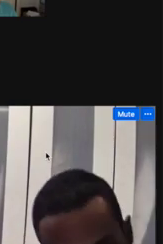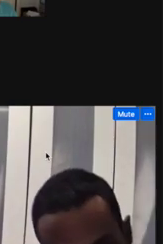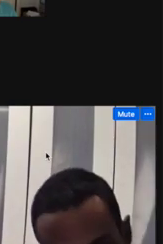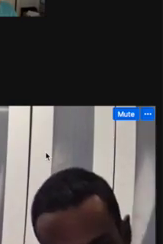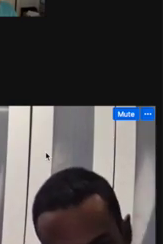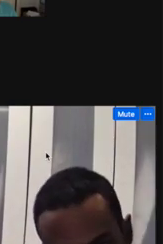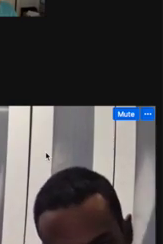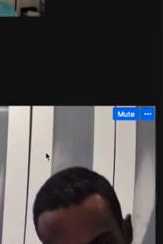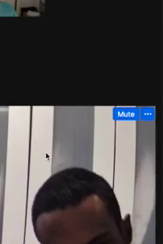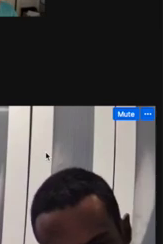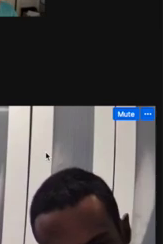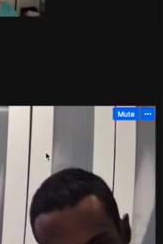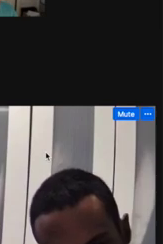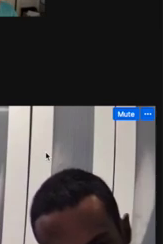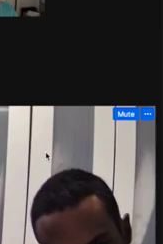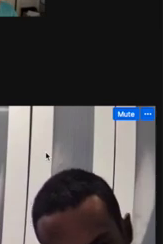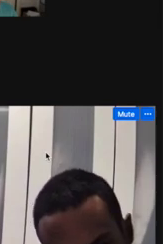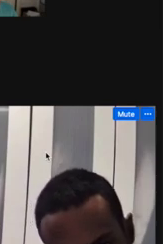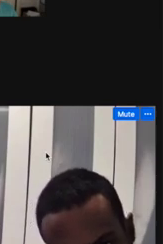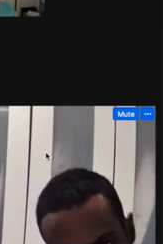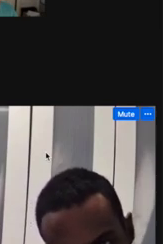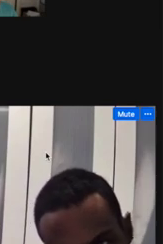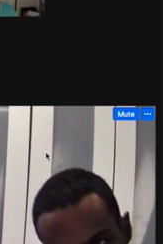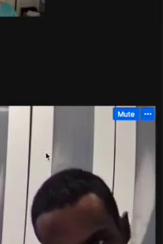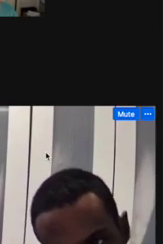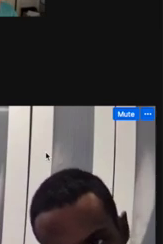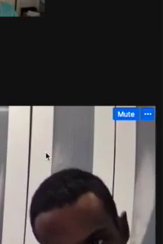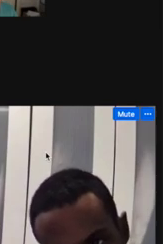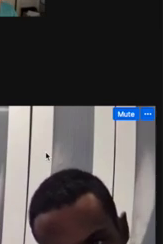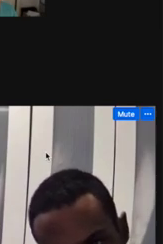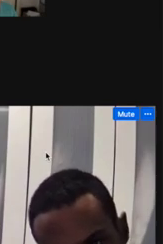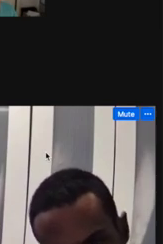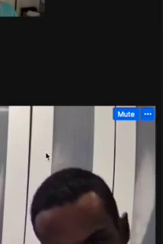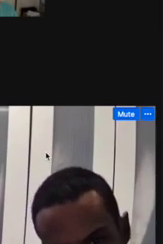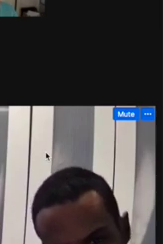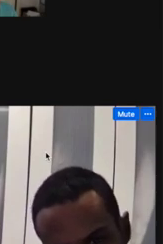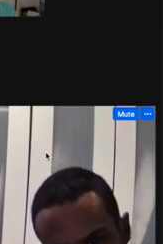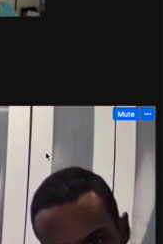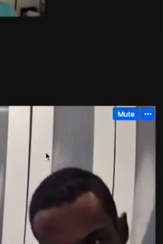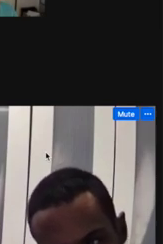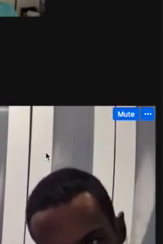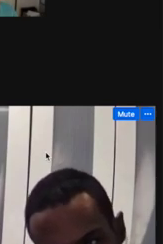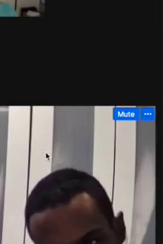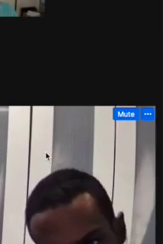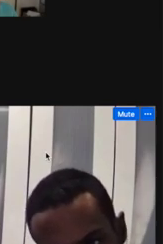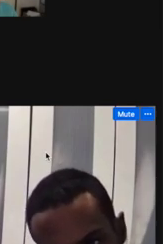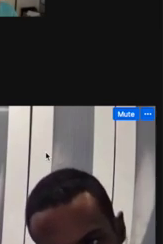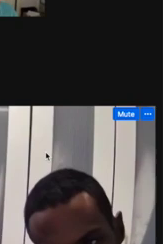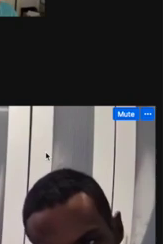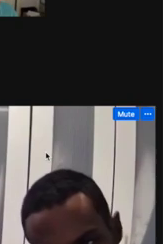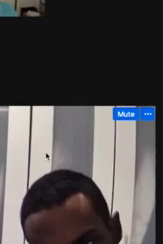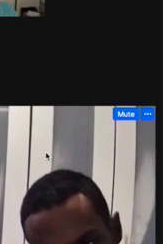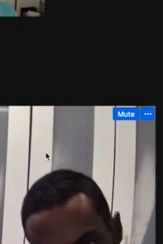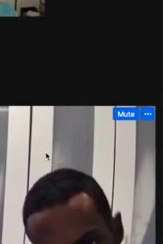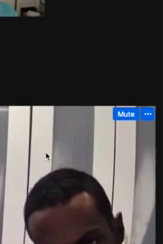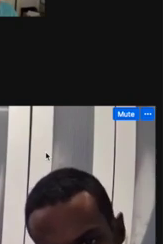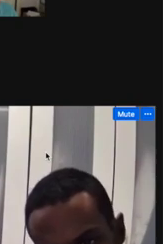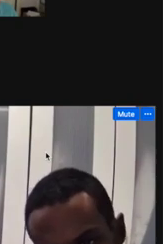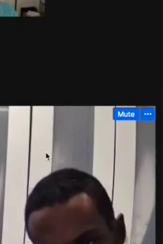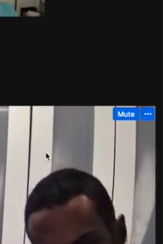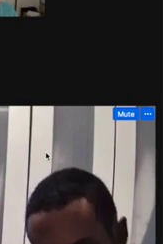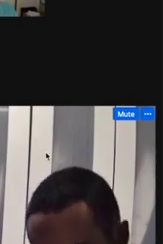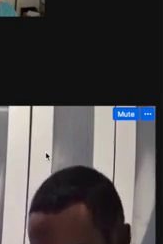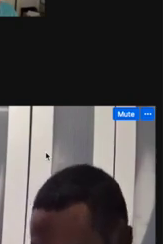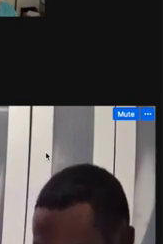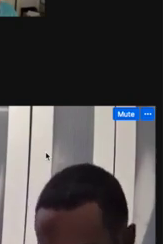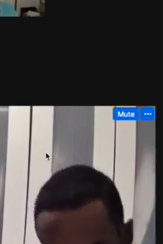we finally made it. It's like we lost a whole day. But it was great. When we came back, we gained a day. That's right. But